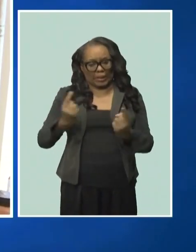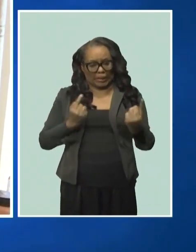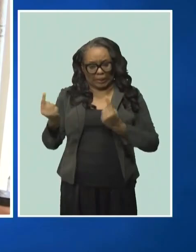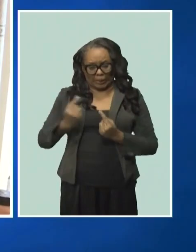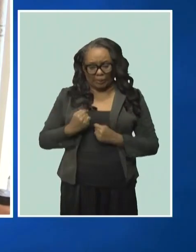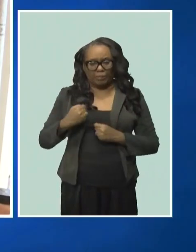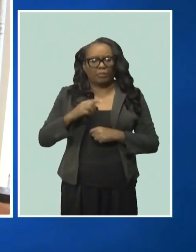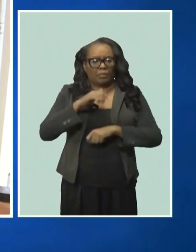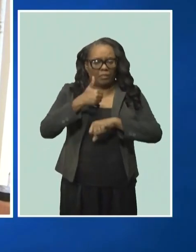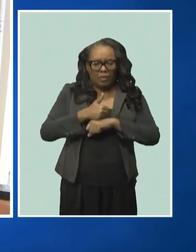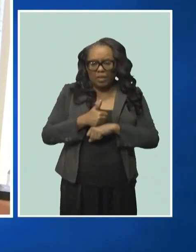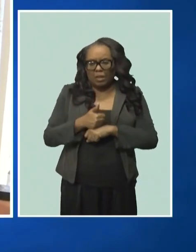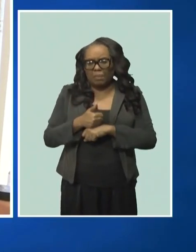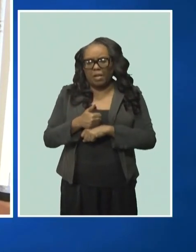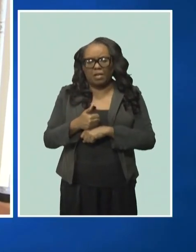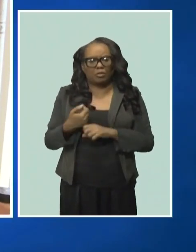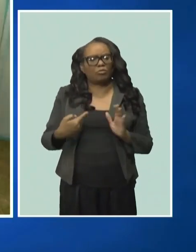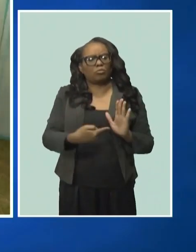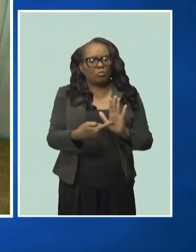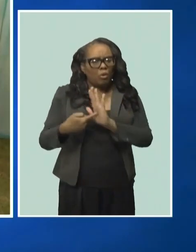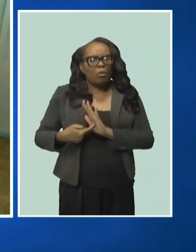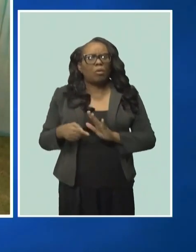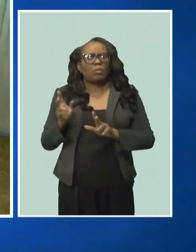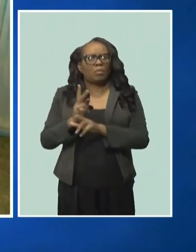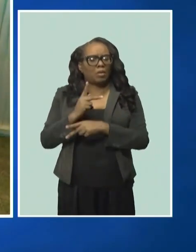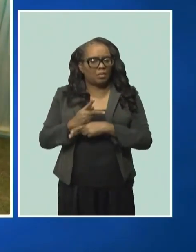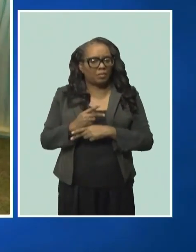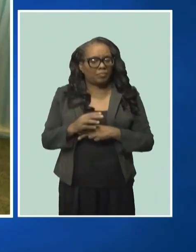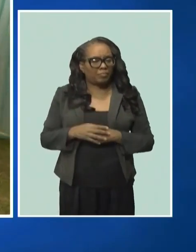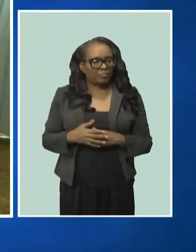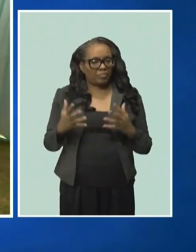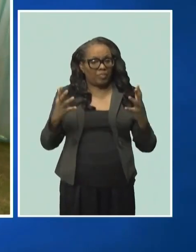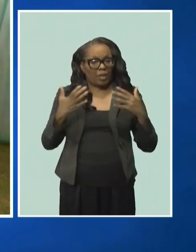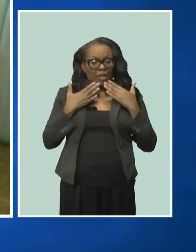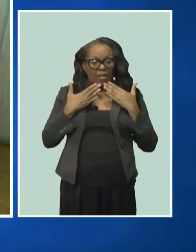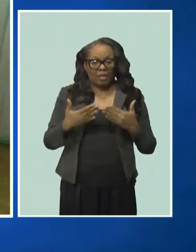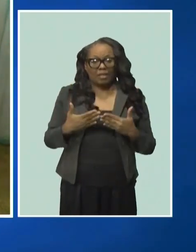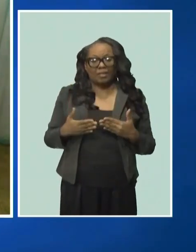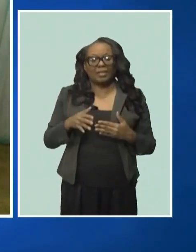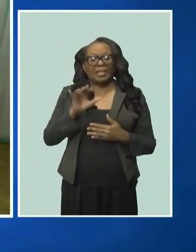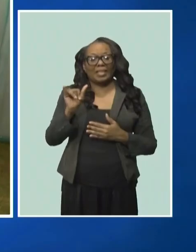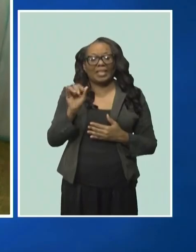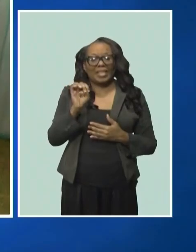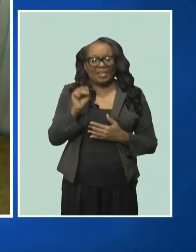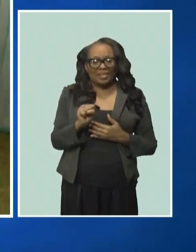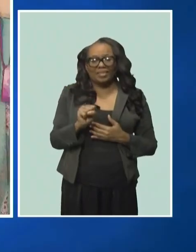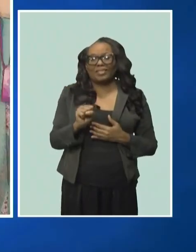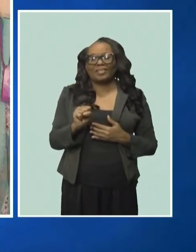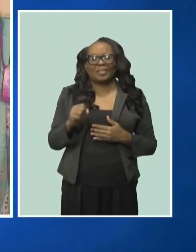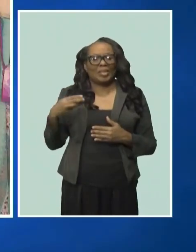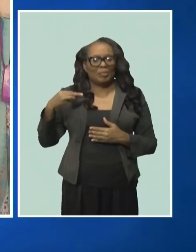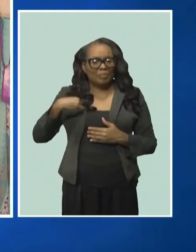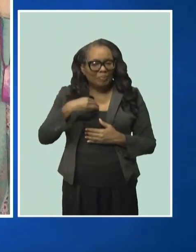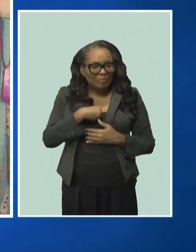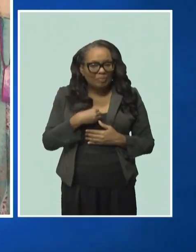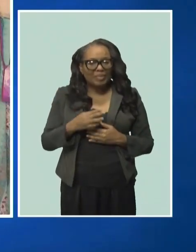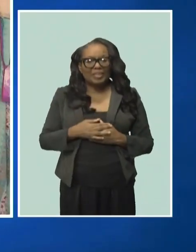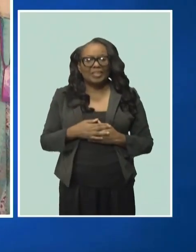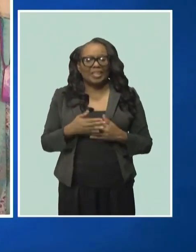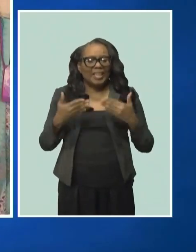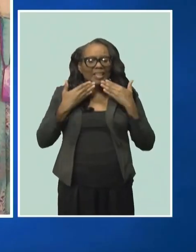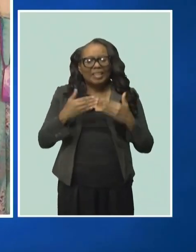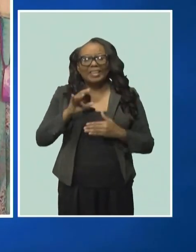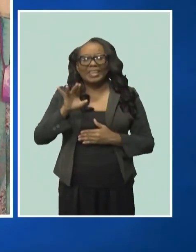much assistance from the Yes members and team of the Youth Entrepreneurship Scheme